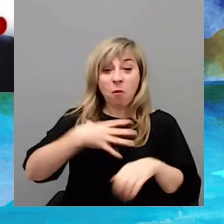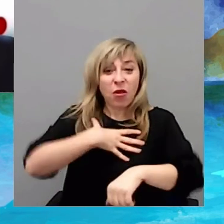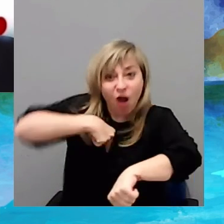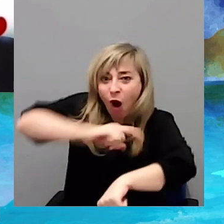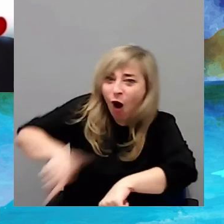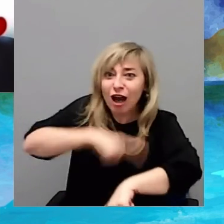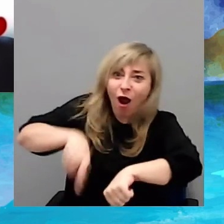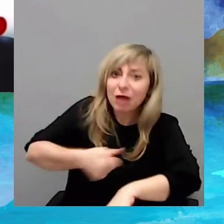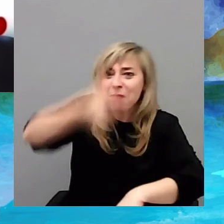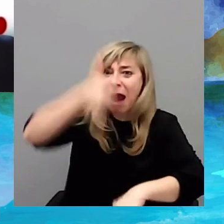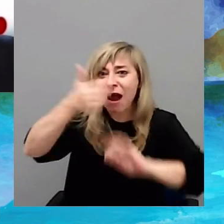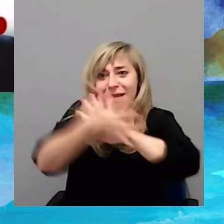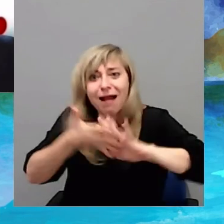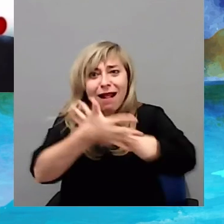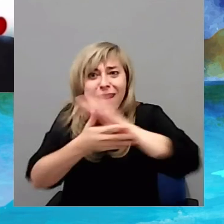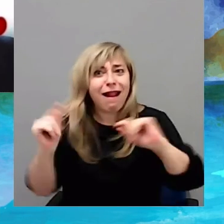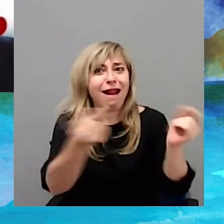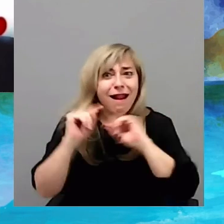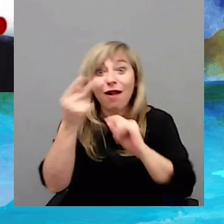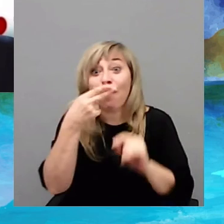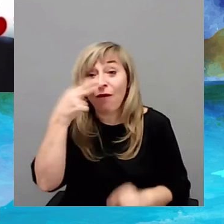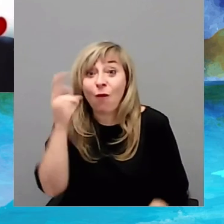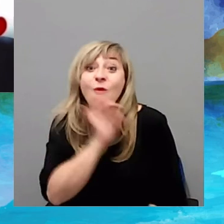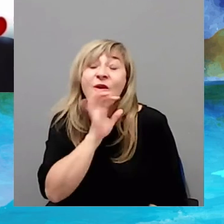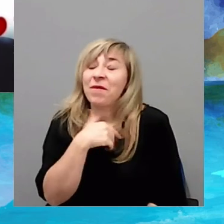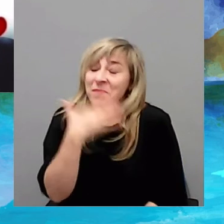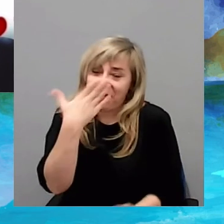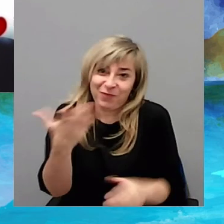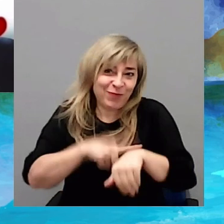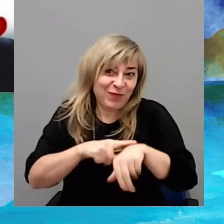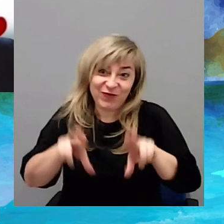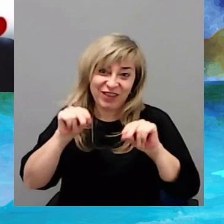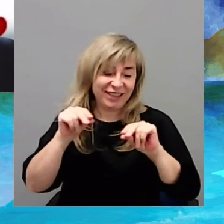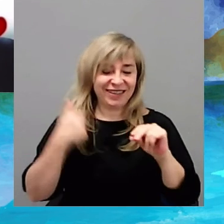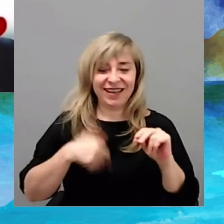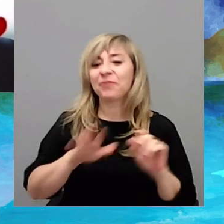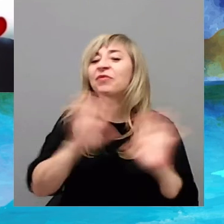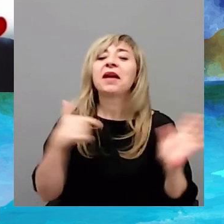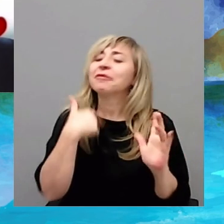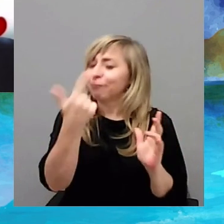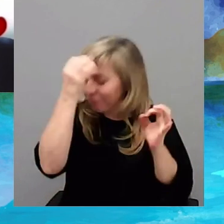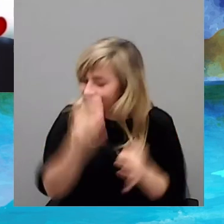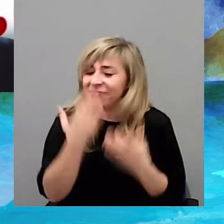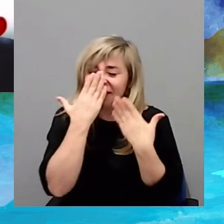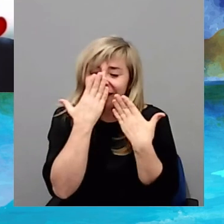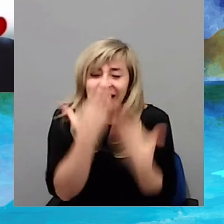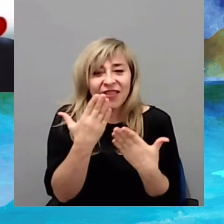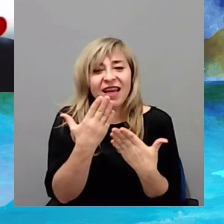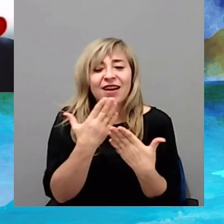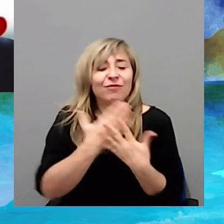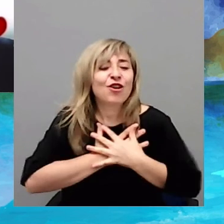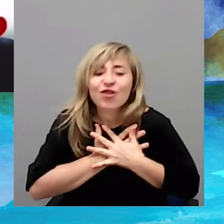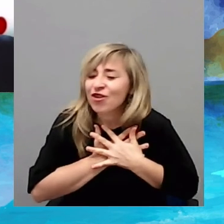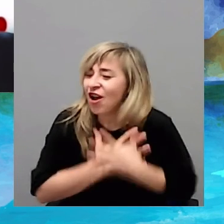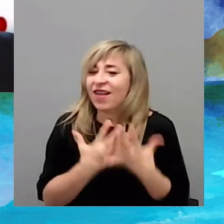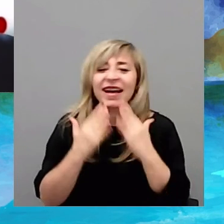spend hours and hours listening to what you do, but I would really like to say that I greatly